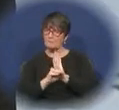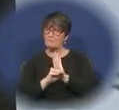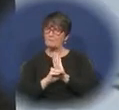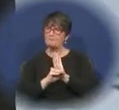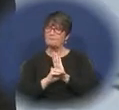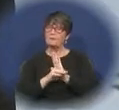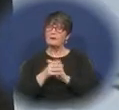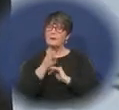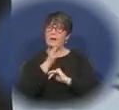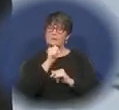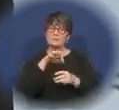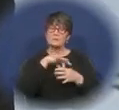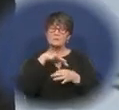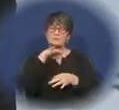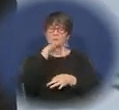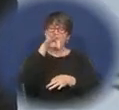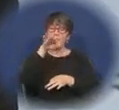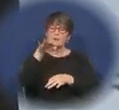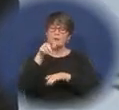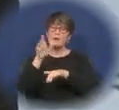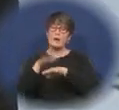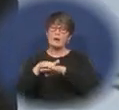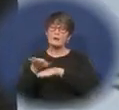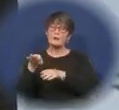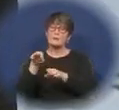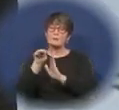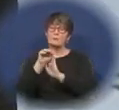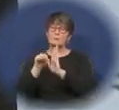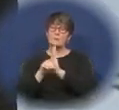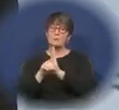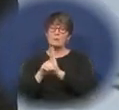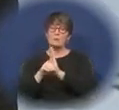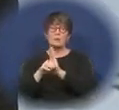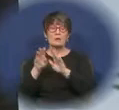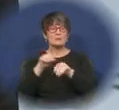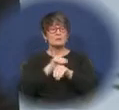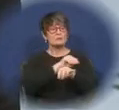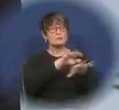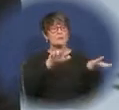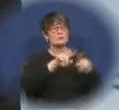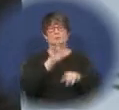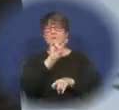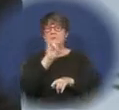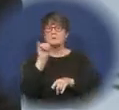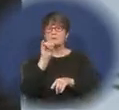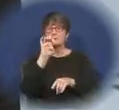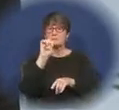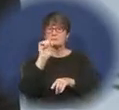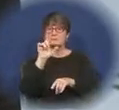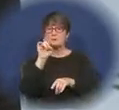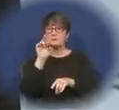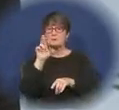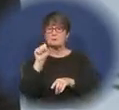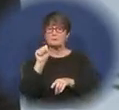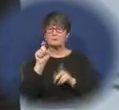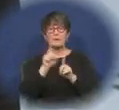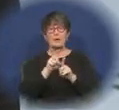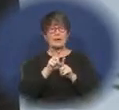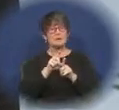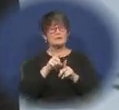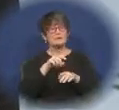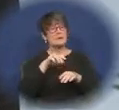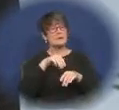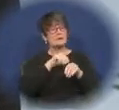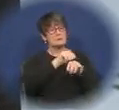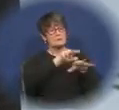of the spirit that was on Moses, the Lord bestowed it on the 70 elders. And as the spirit came to